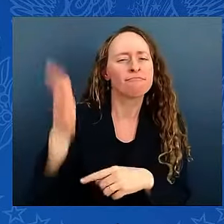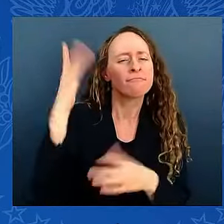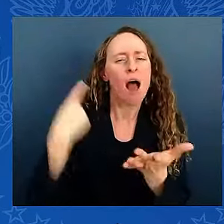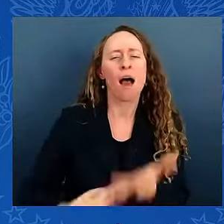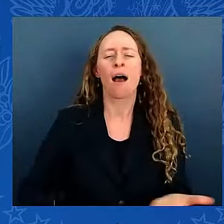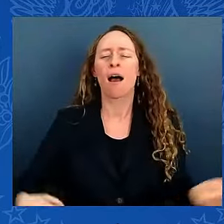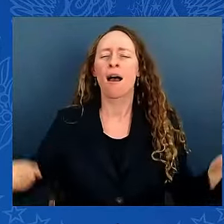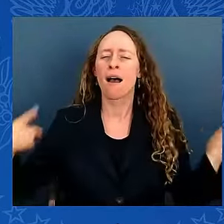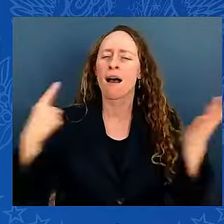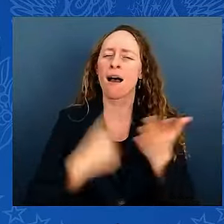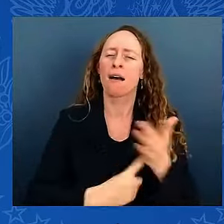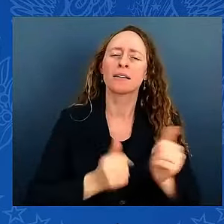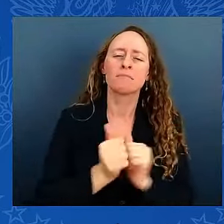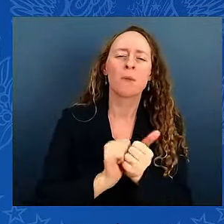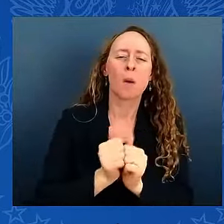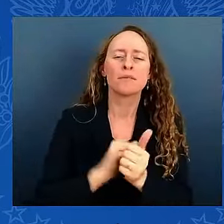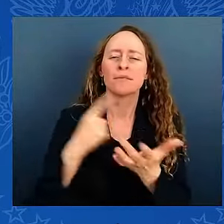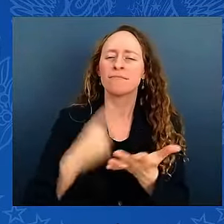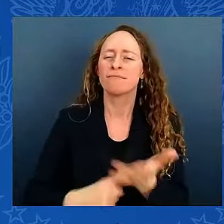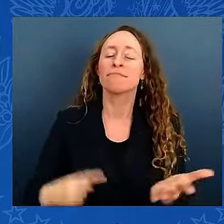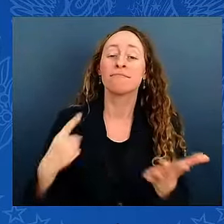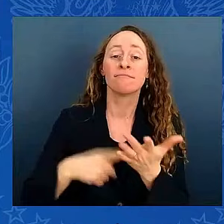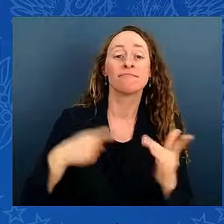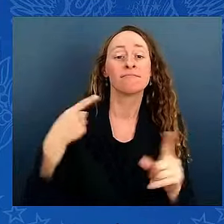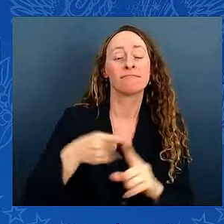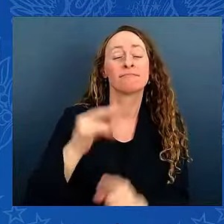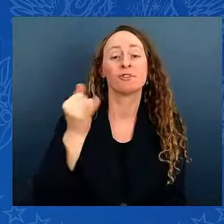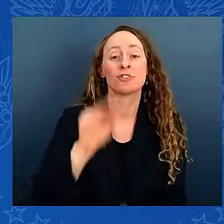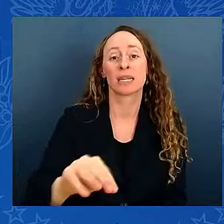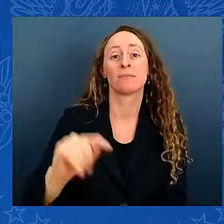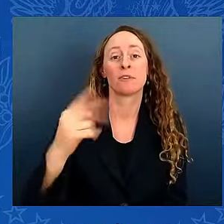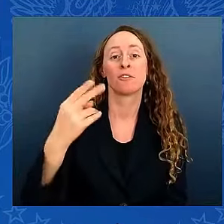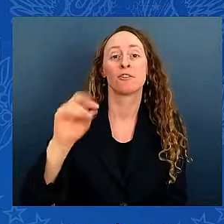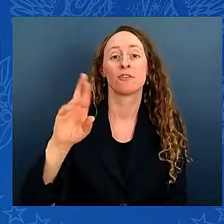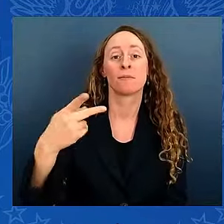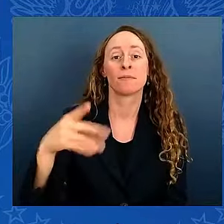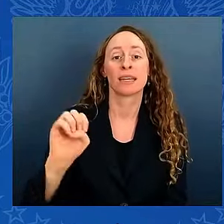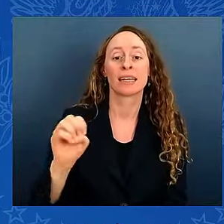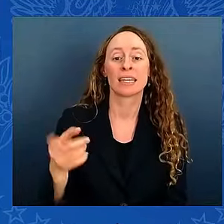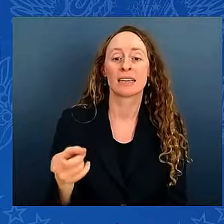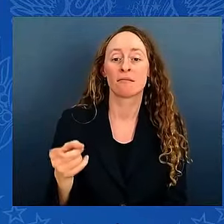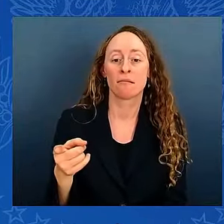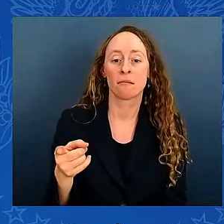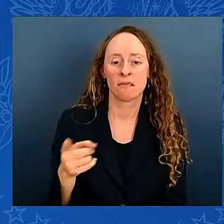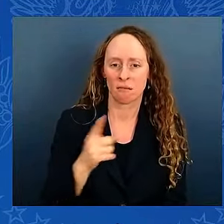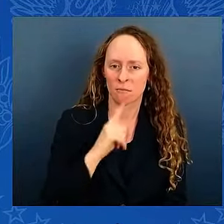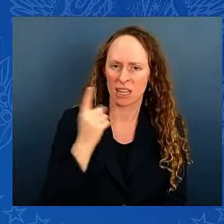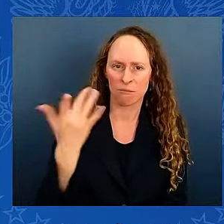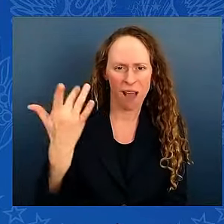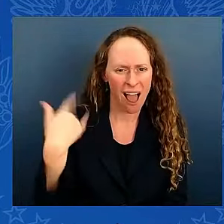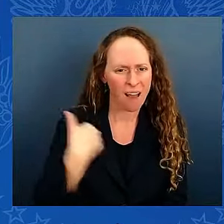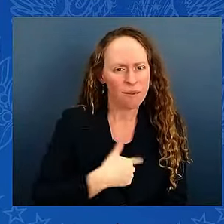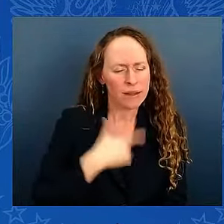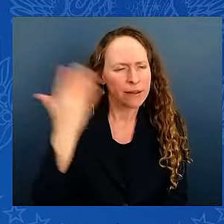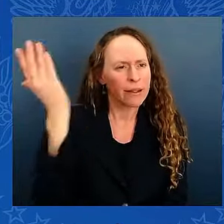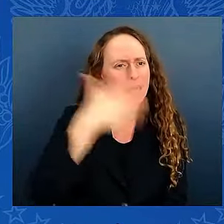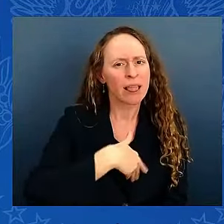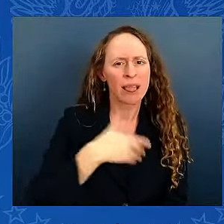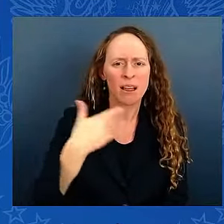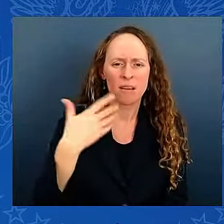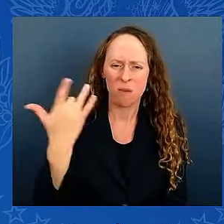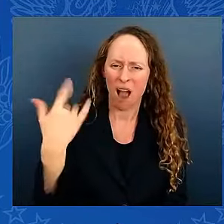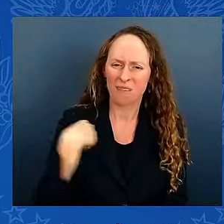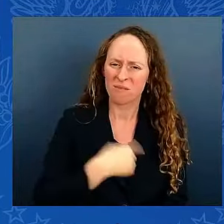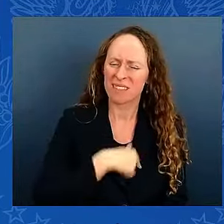mean it sincerely. And why we didn't pay enough attention, why we didn't honor one of the greatest athletes in